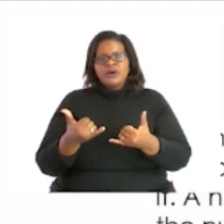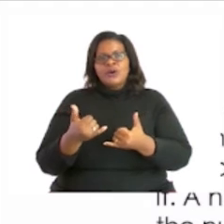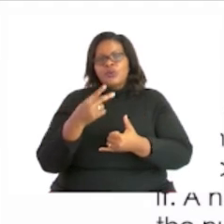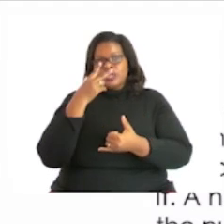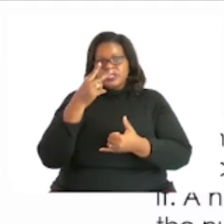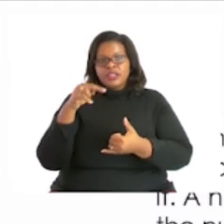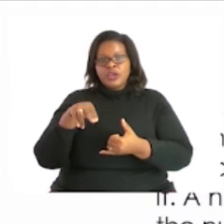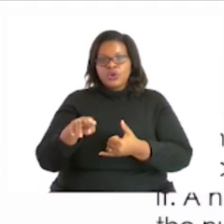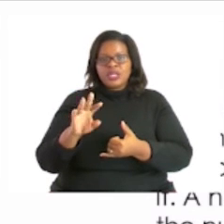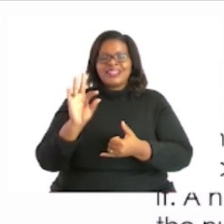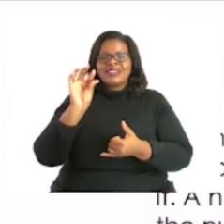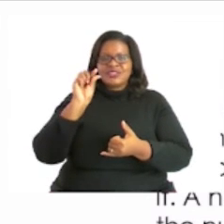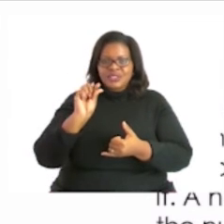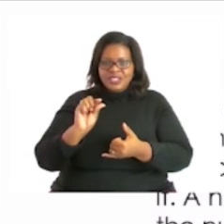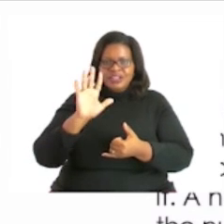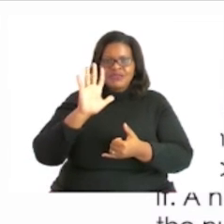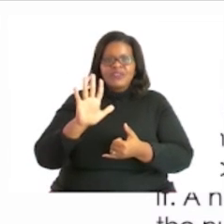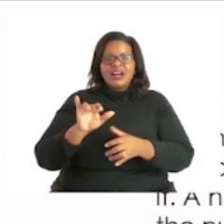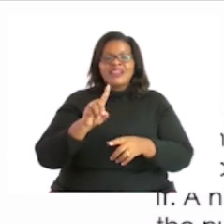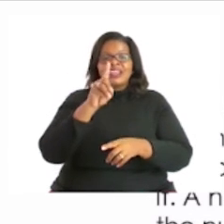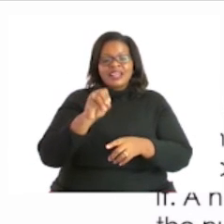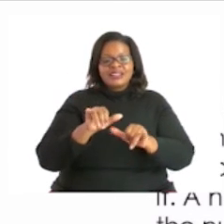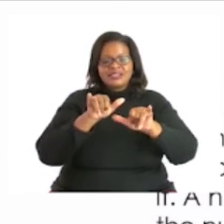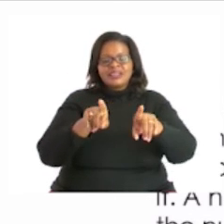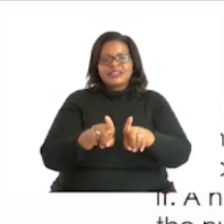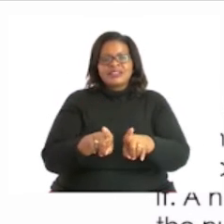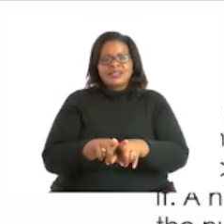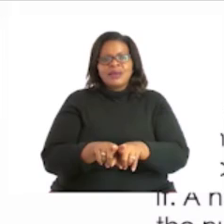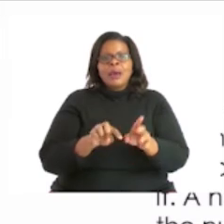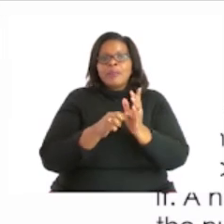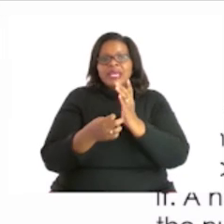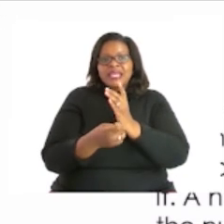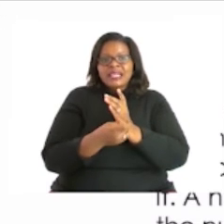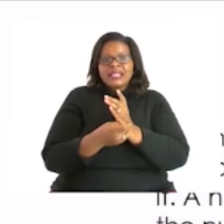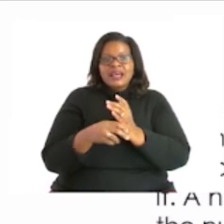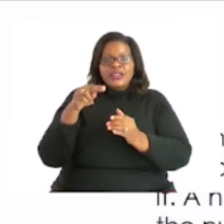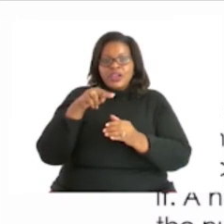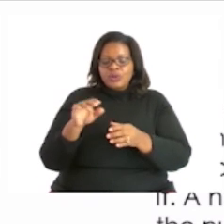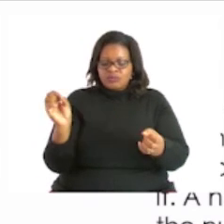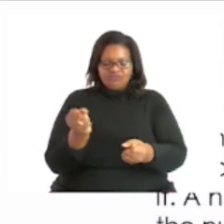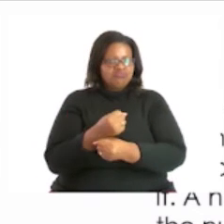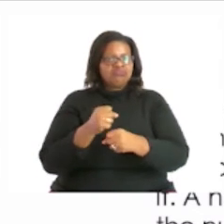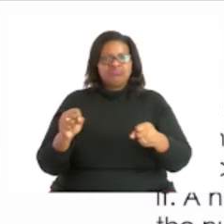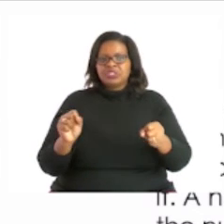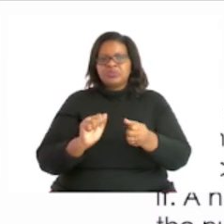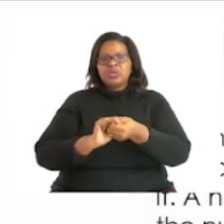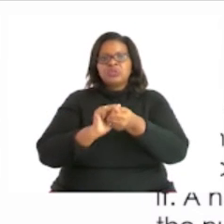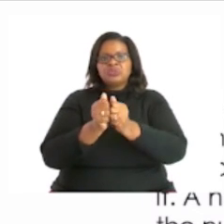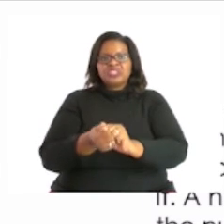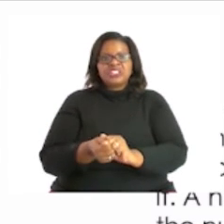than 5, so the 10 stays the same, meaning the unit cannot change the